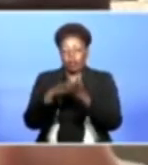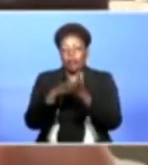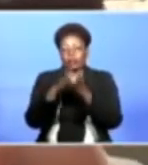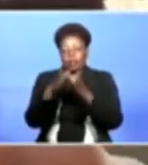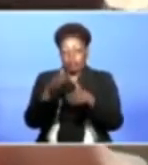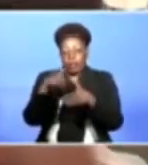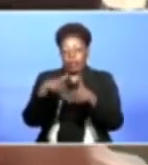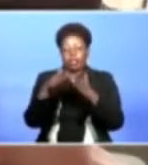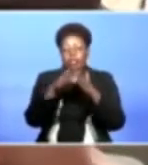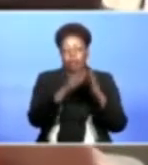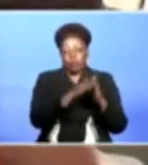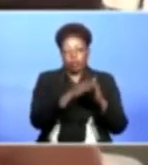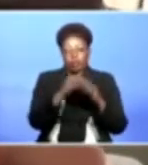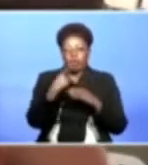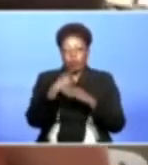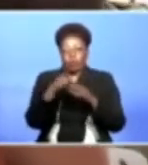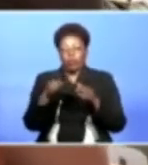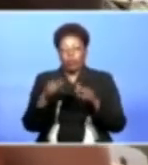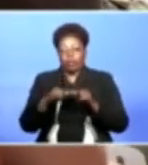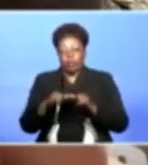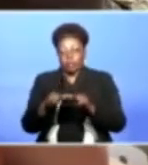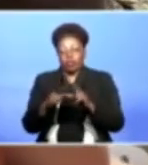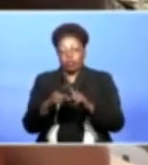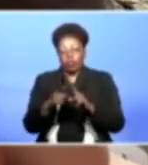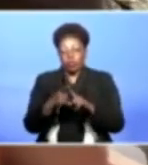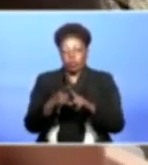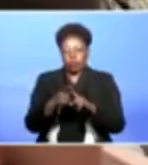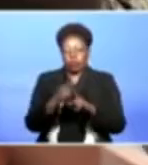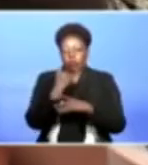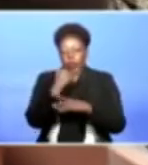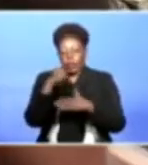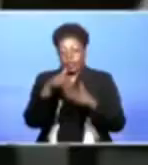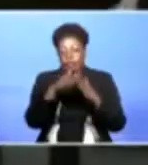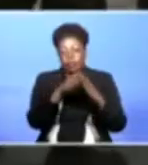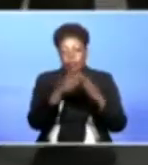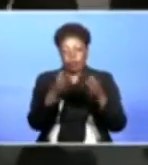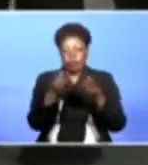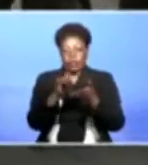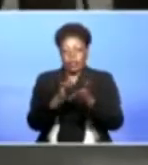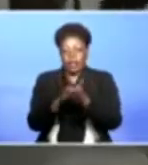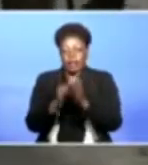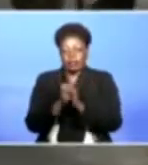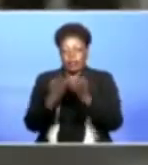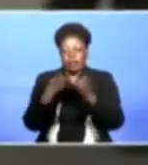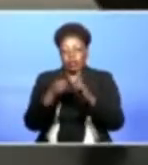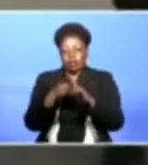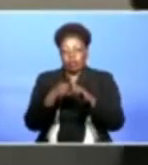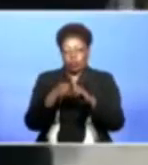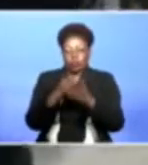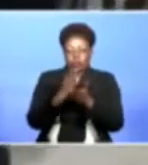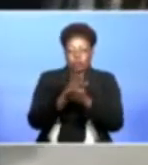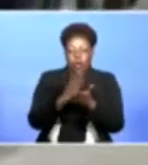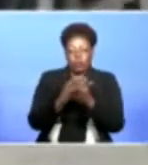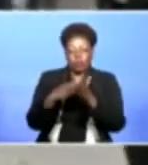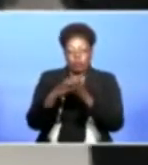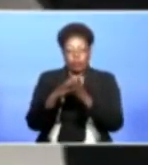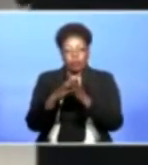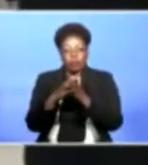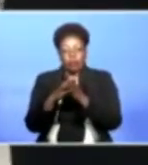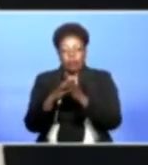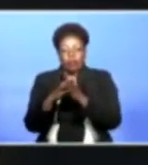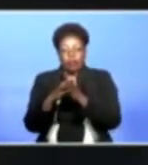placard-toting inmates demanding shorter pre-trial detention to allegations of irate prisoners becoming violent. The Correctional